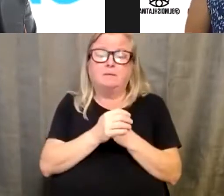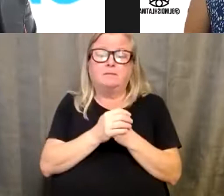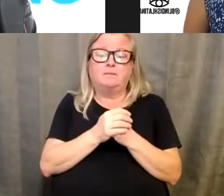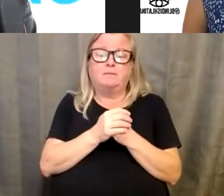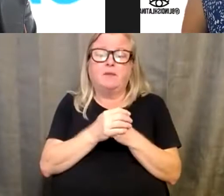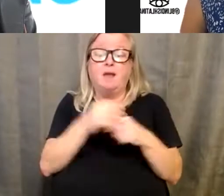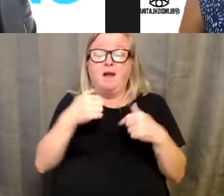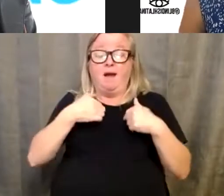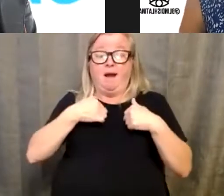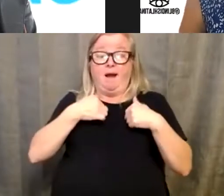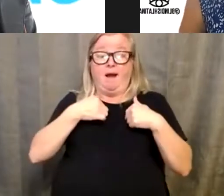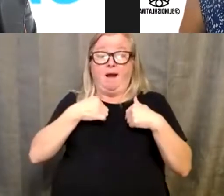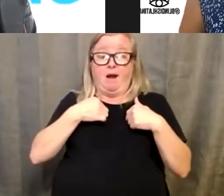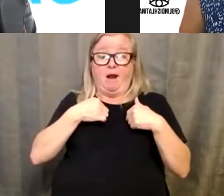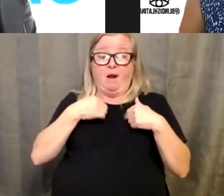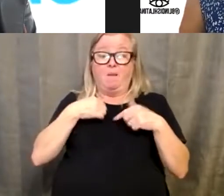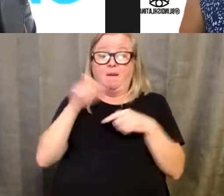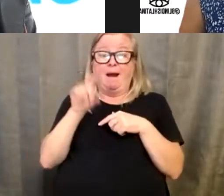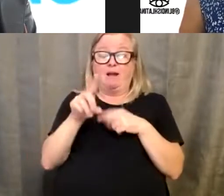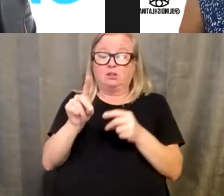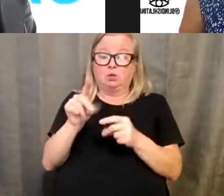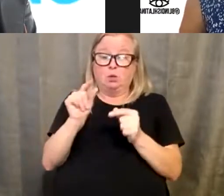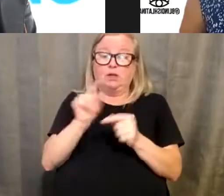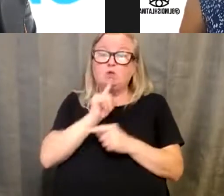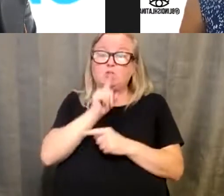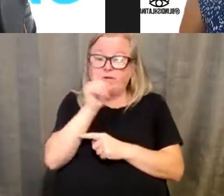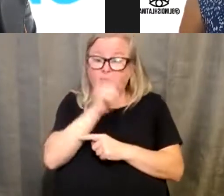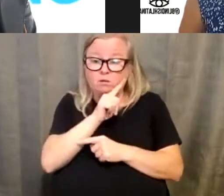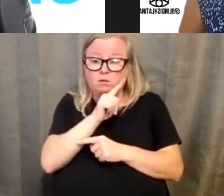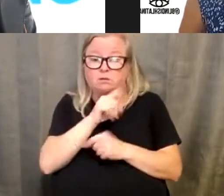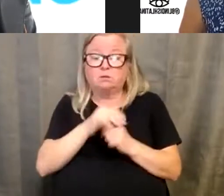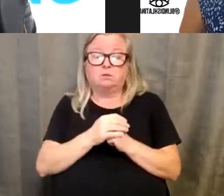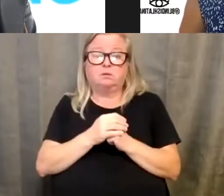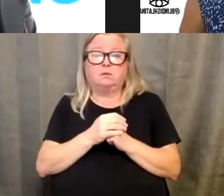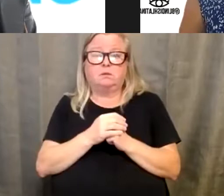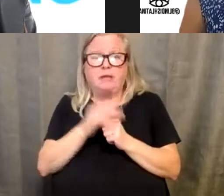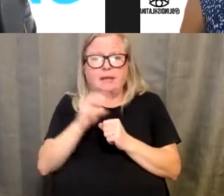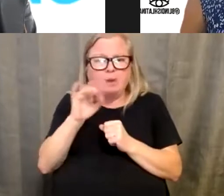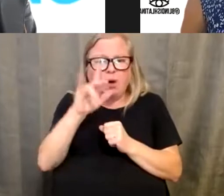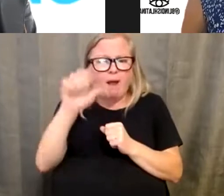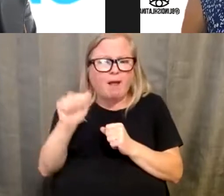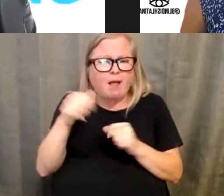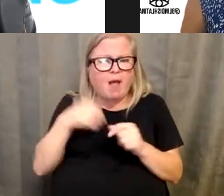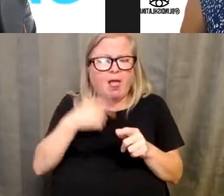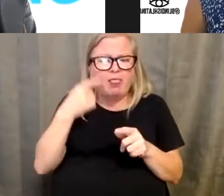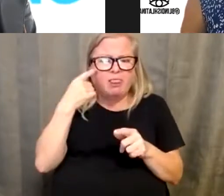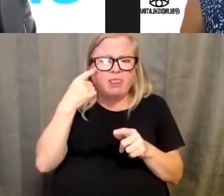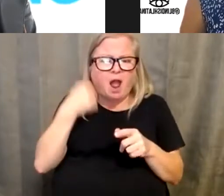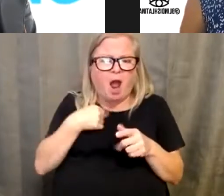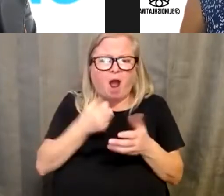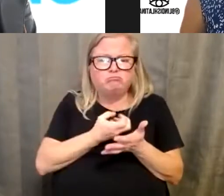So I'm going to ask you a quick true, or I think I already, Mariella, I think I spoiled our true or false, but let's do it